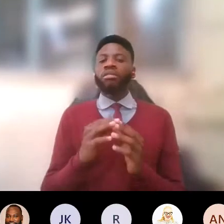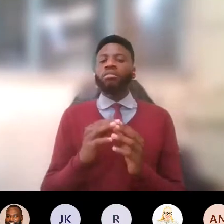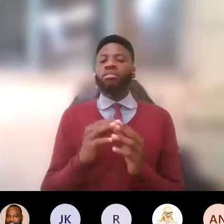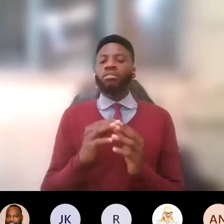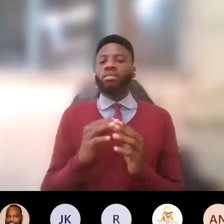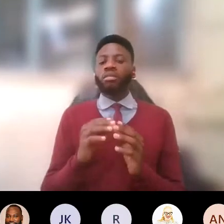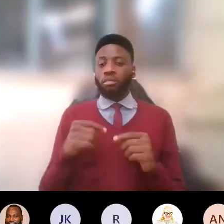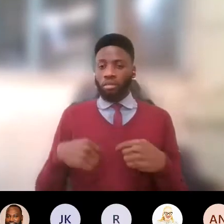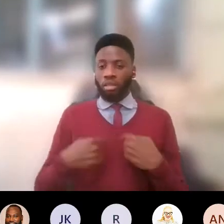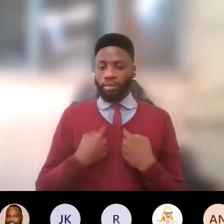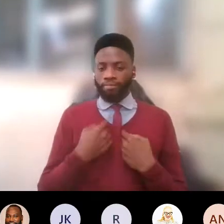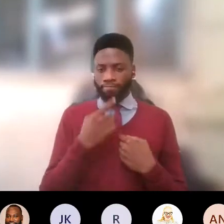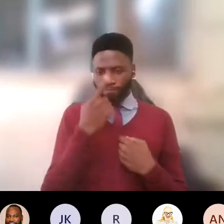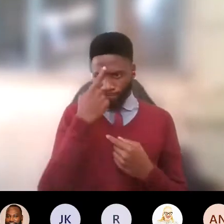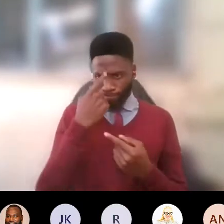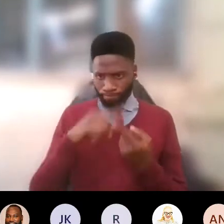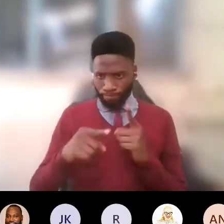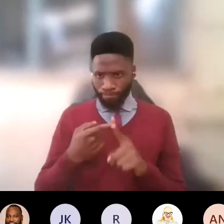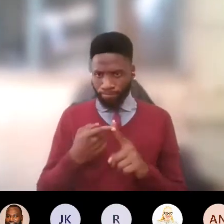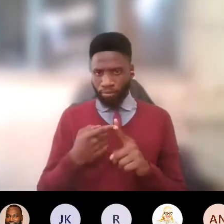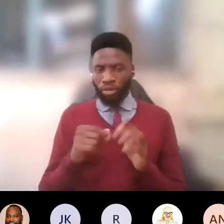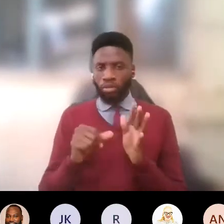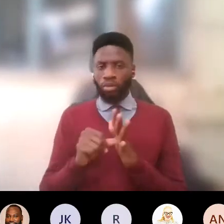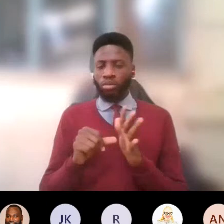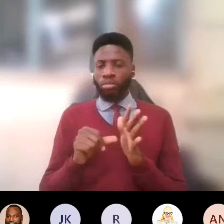journalists, developers, threat intel,